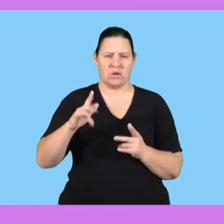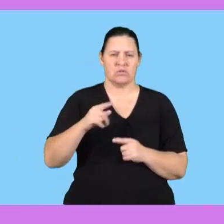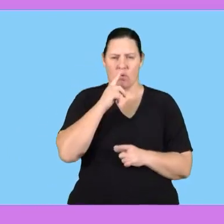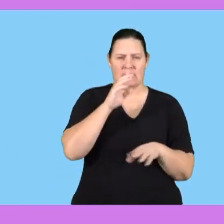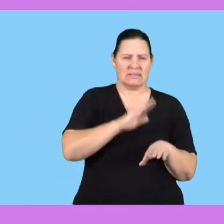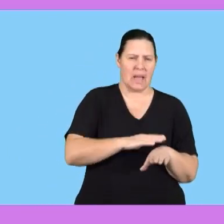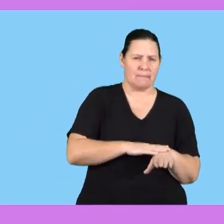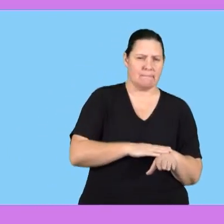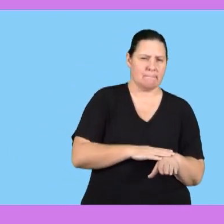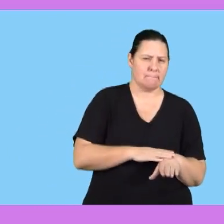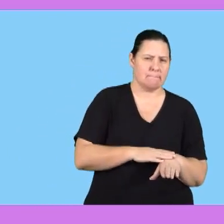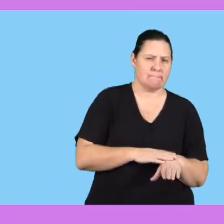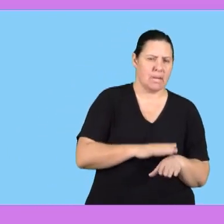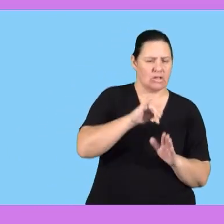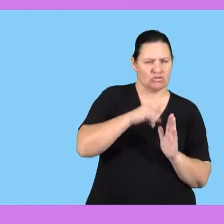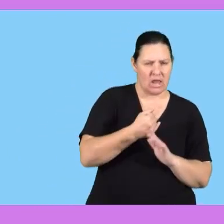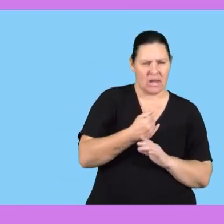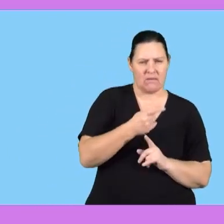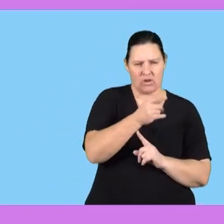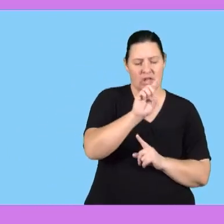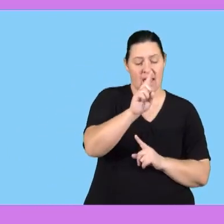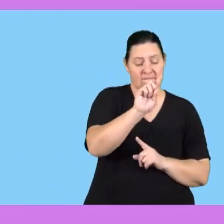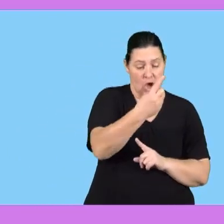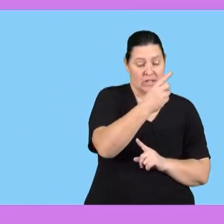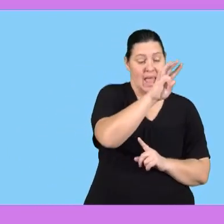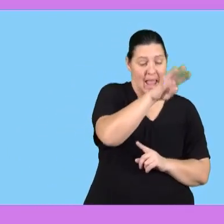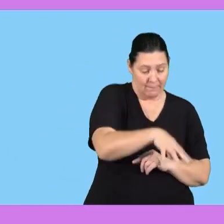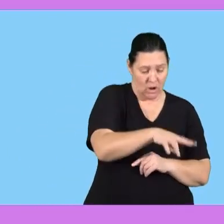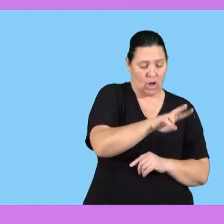time periods. So first of all, I'm going to work with April